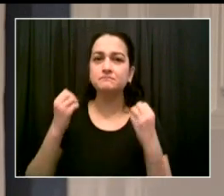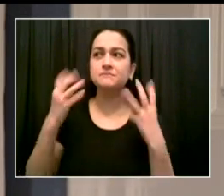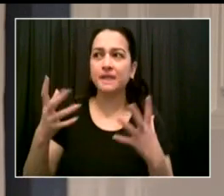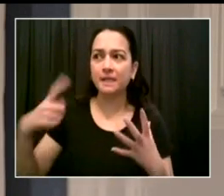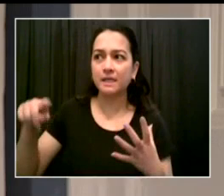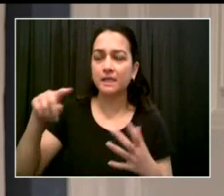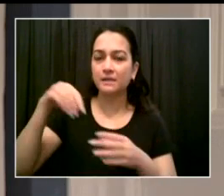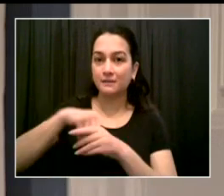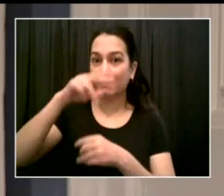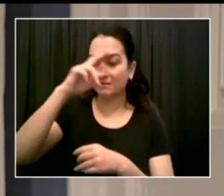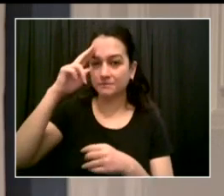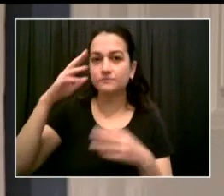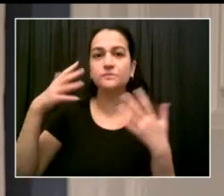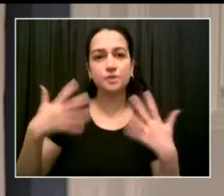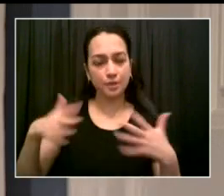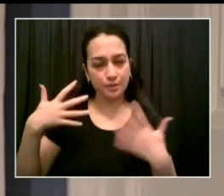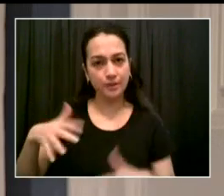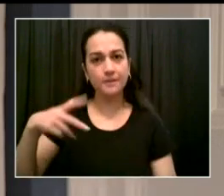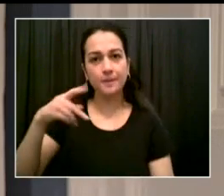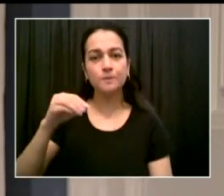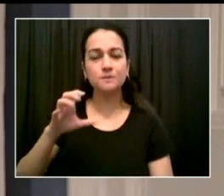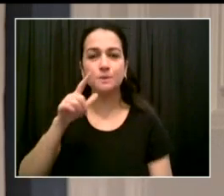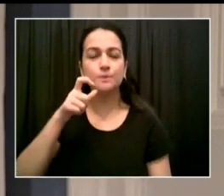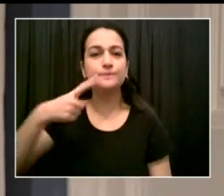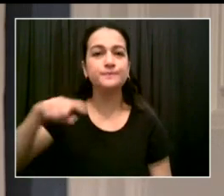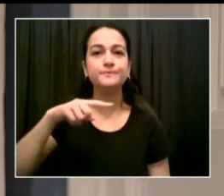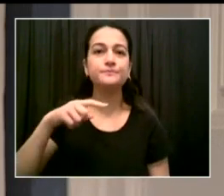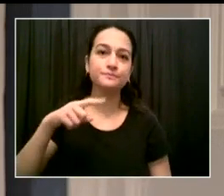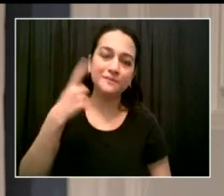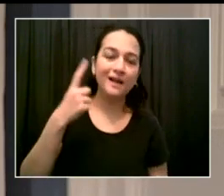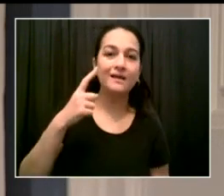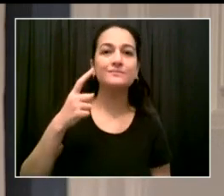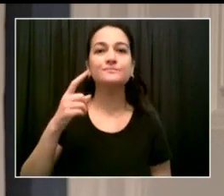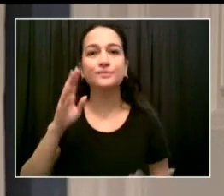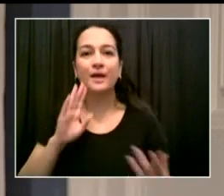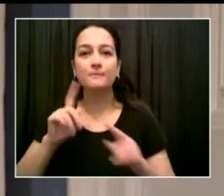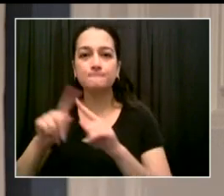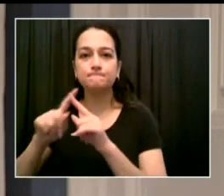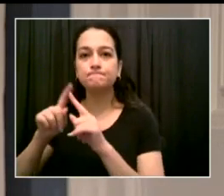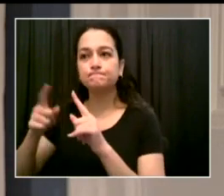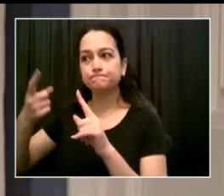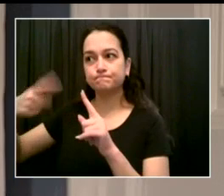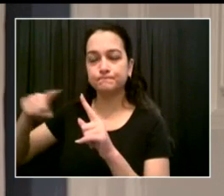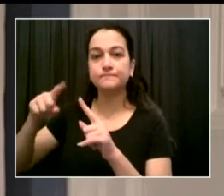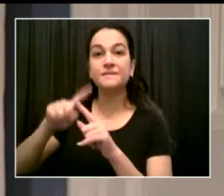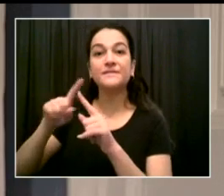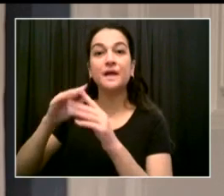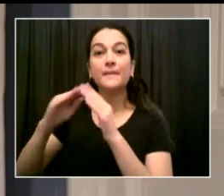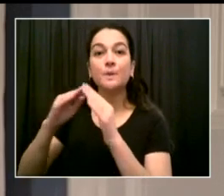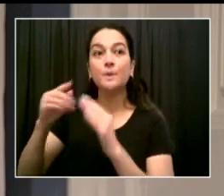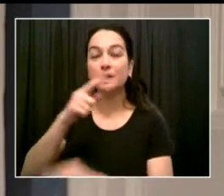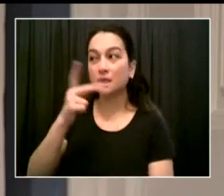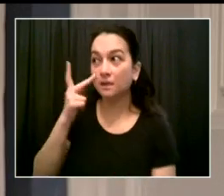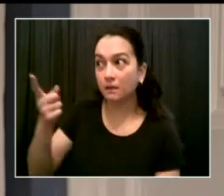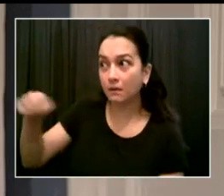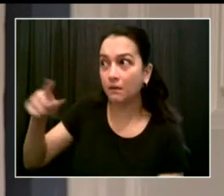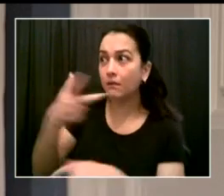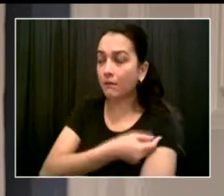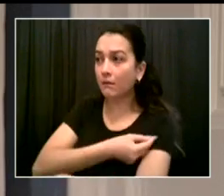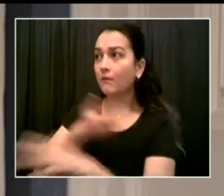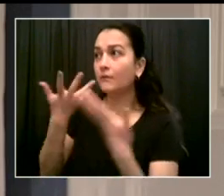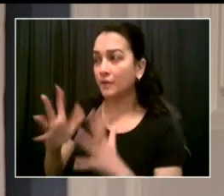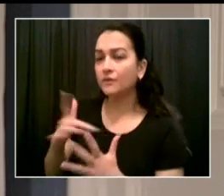and Pacific Islander communities. They know they're safe with us and that we provide quality care to all without regard to